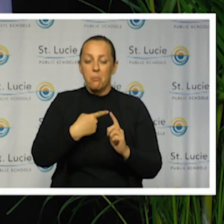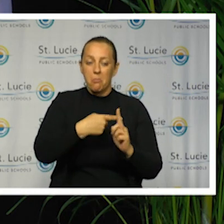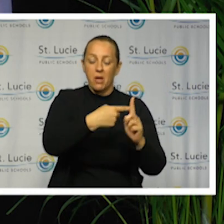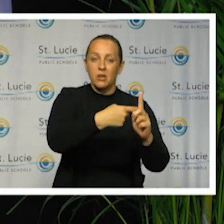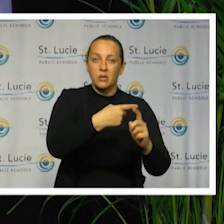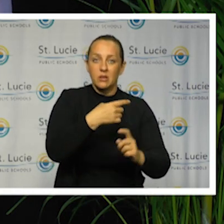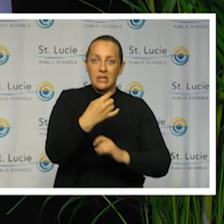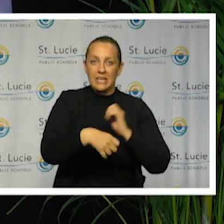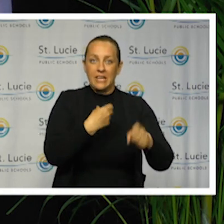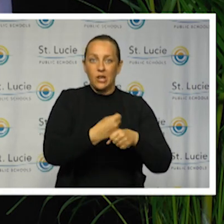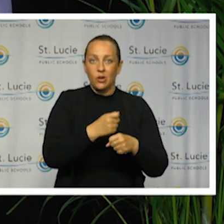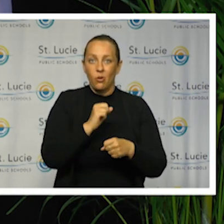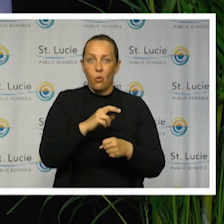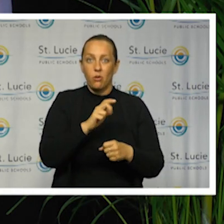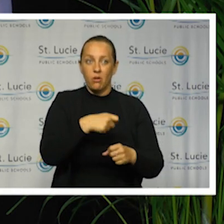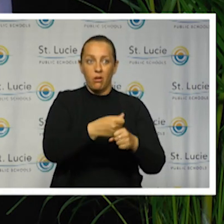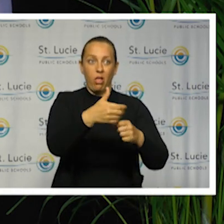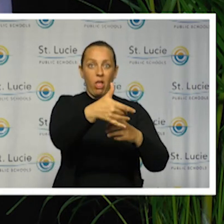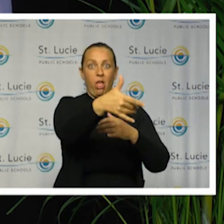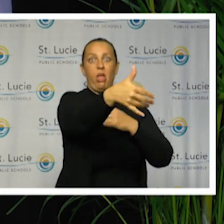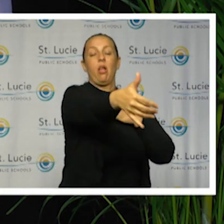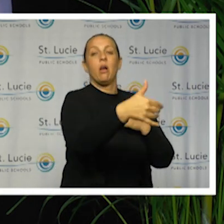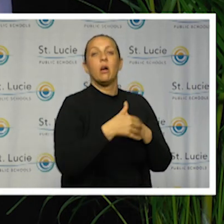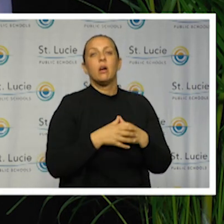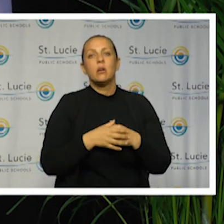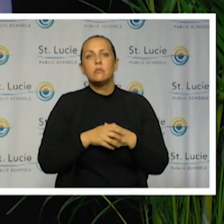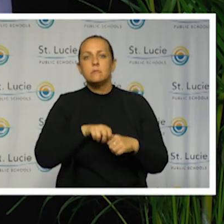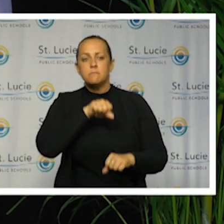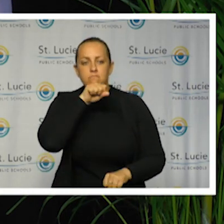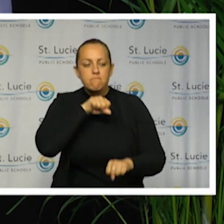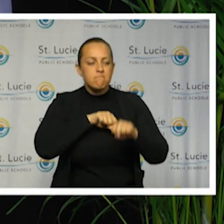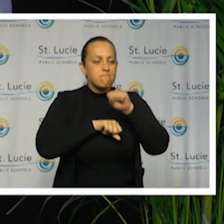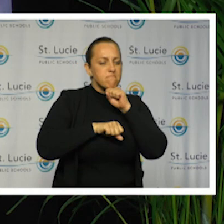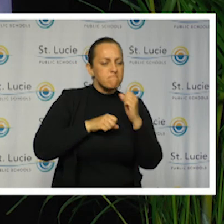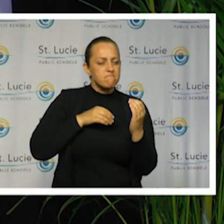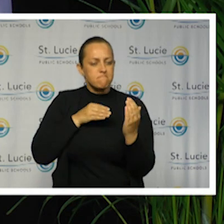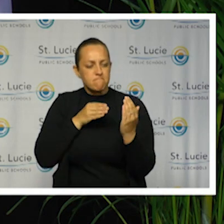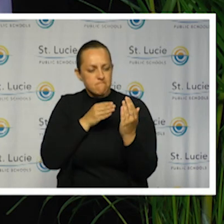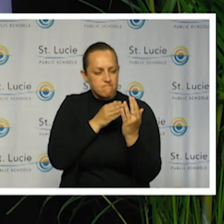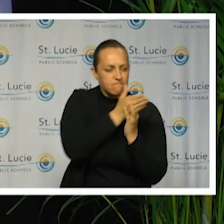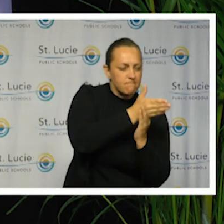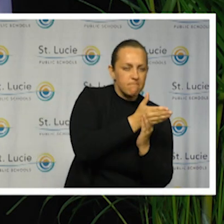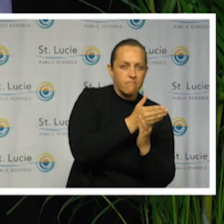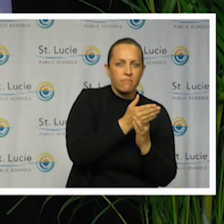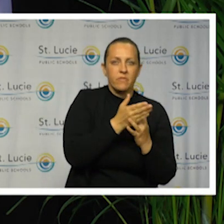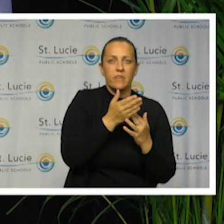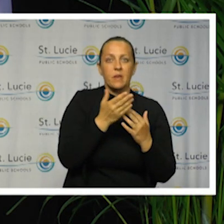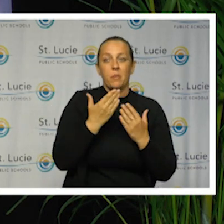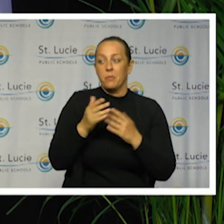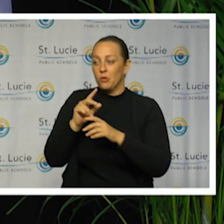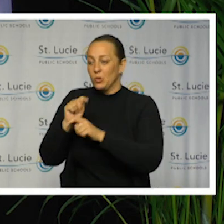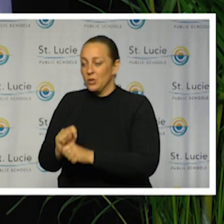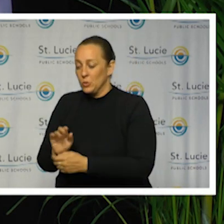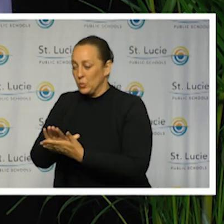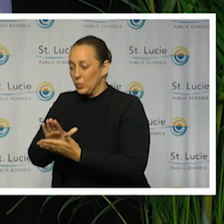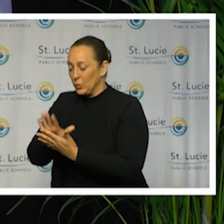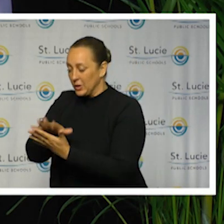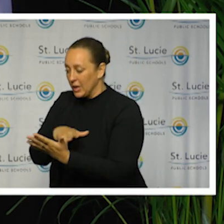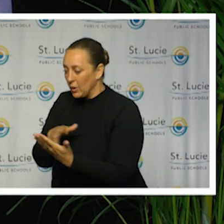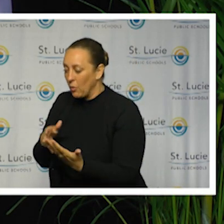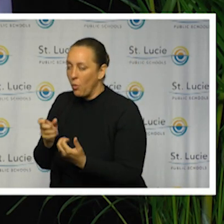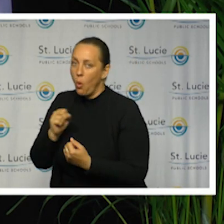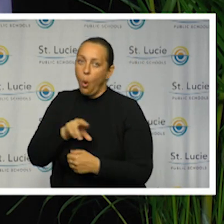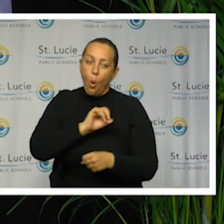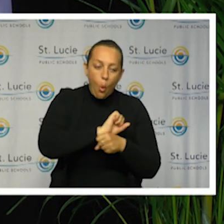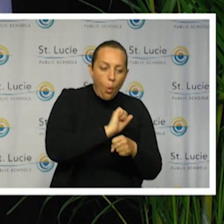even decades. Throughout your trials and tribulations, whether they be struggling with a traditional school schedule, having to